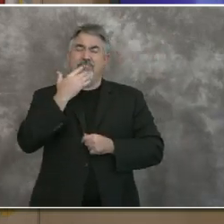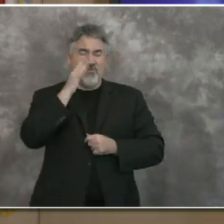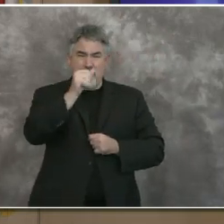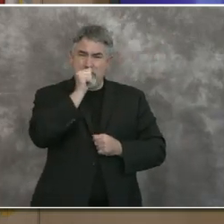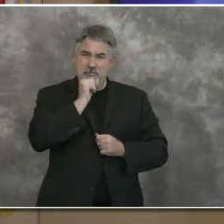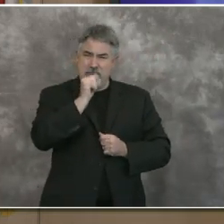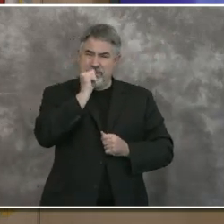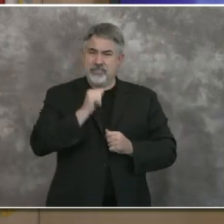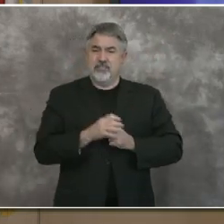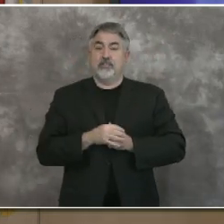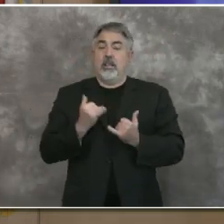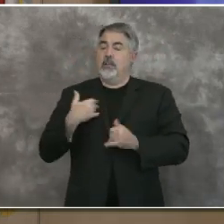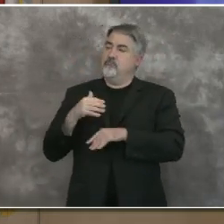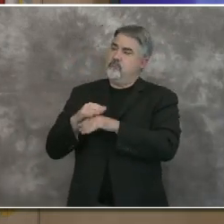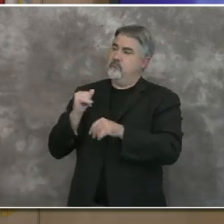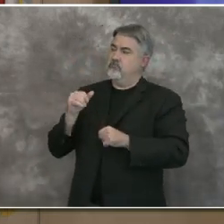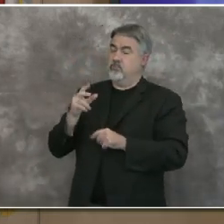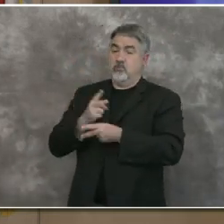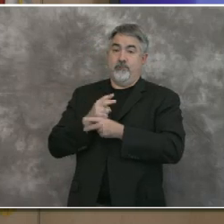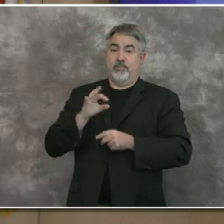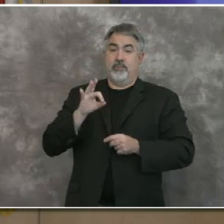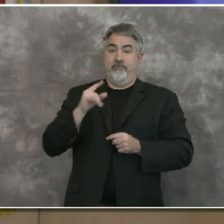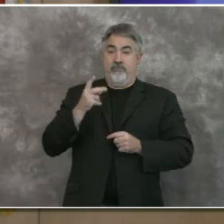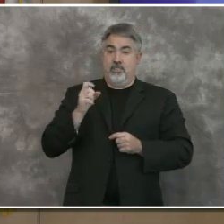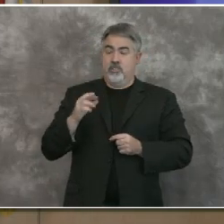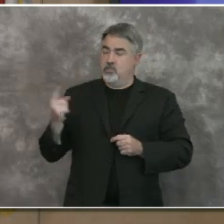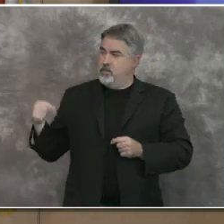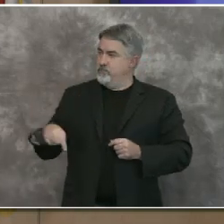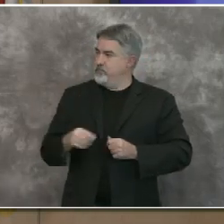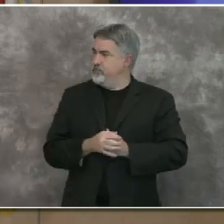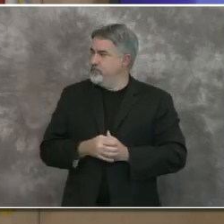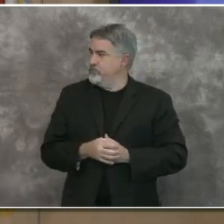Supervisor Fletcher to give us the latest numbers and data.